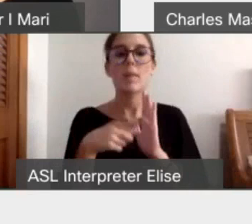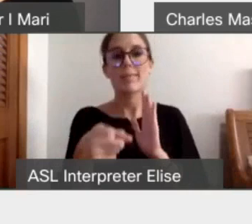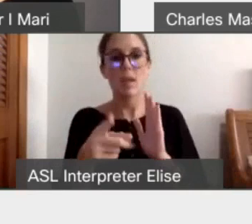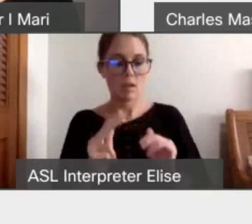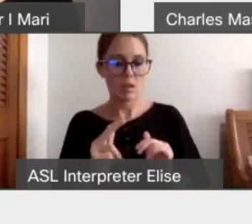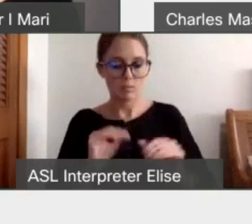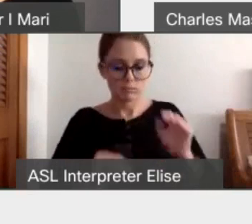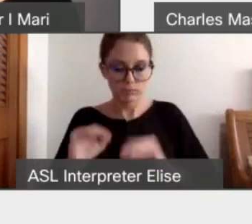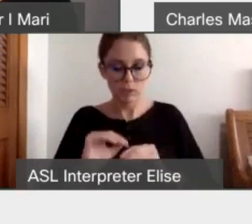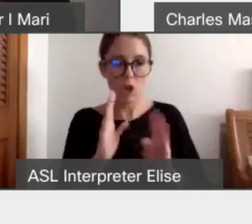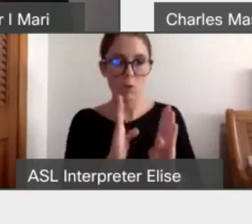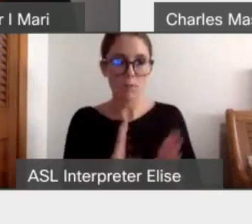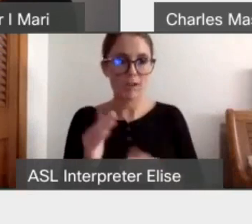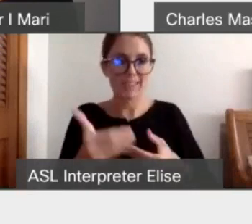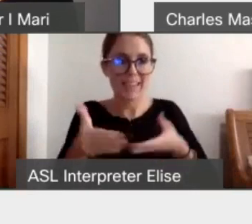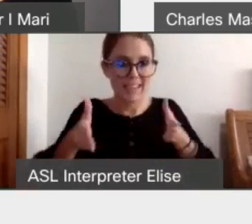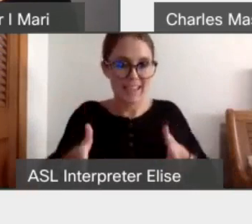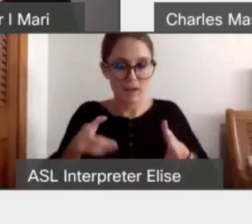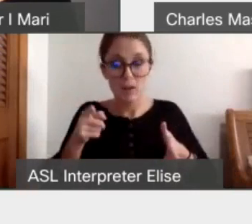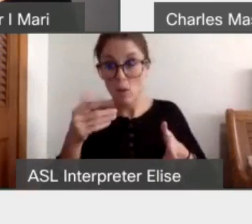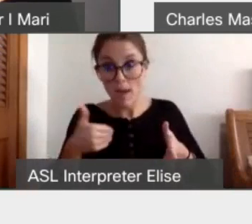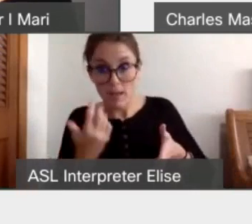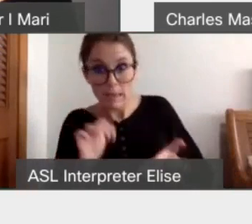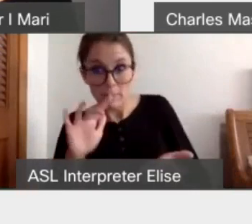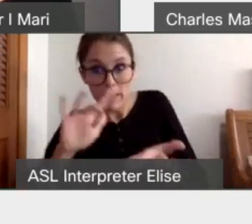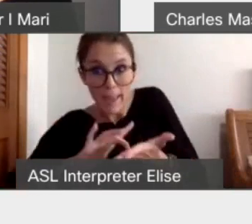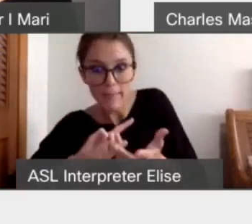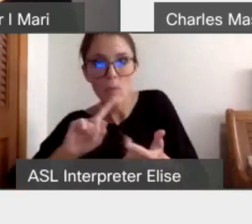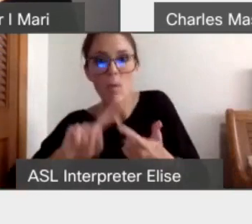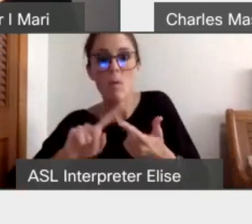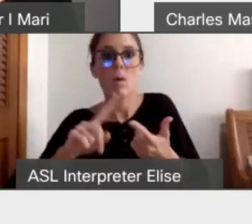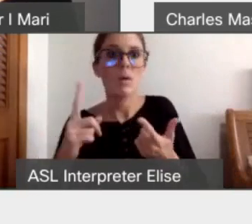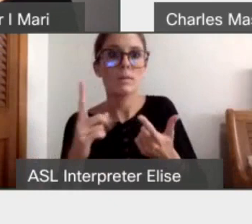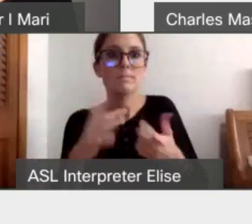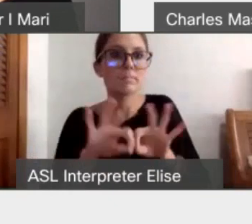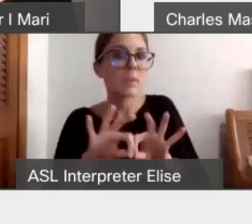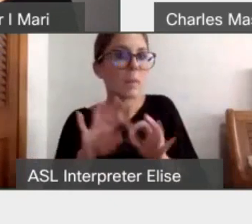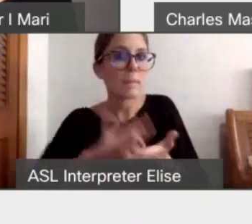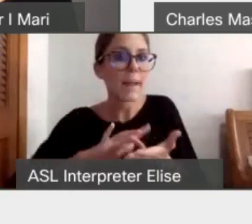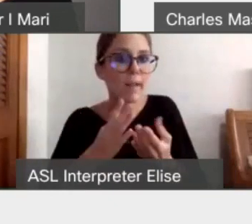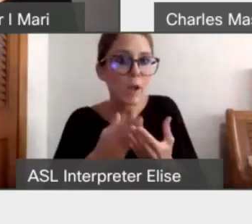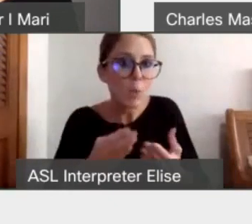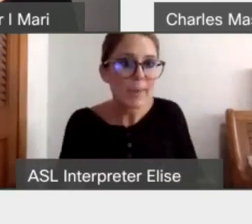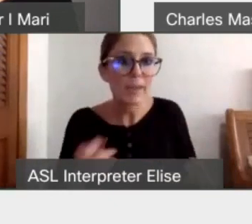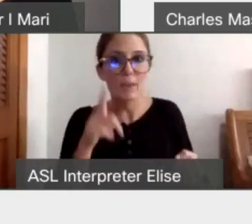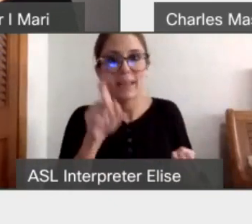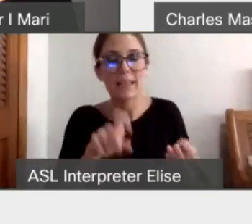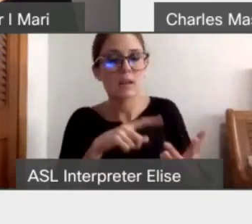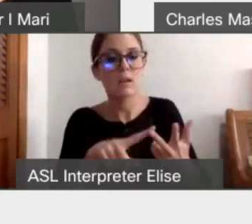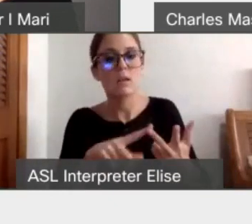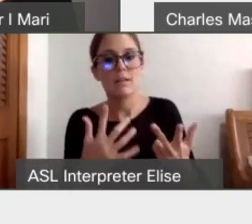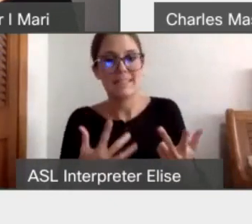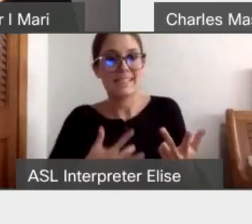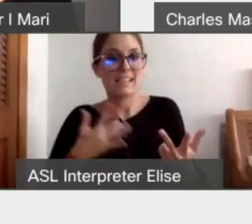you have your medication? Do you have any durable medical equipment that you might need? Do you have any sensory items?